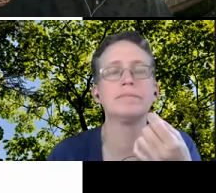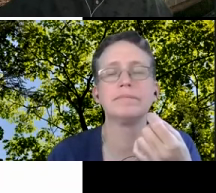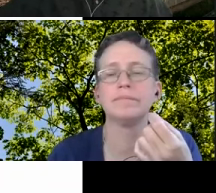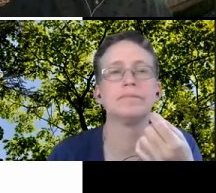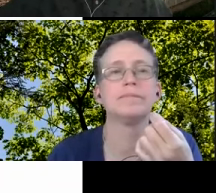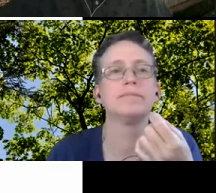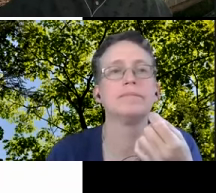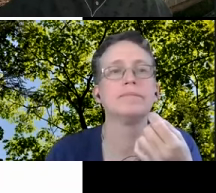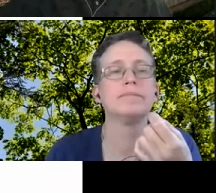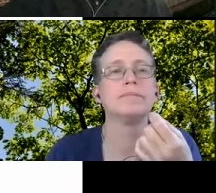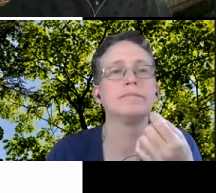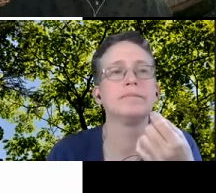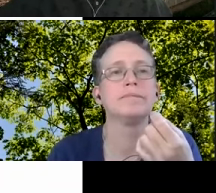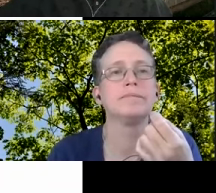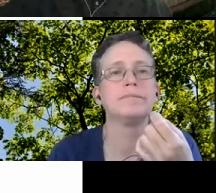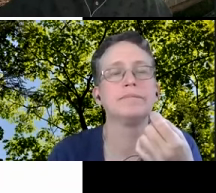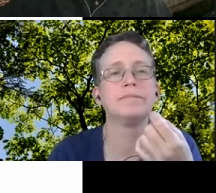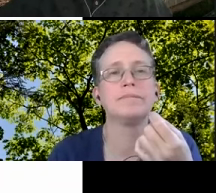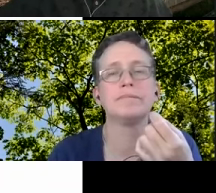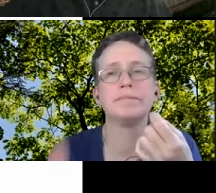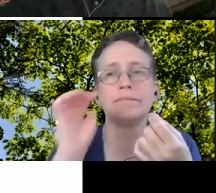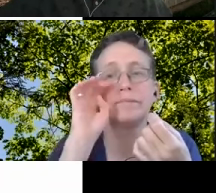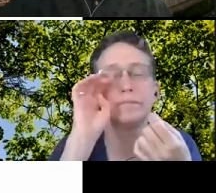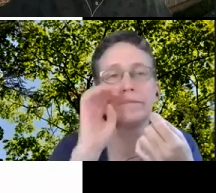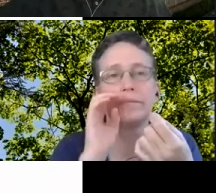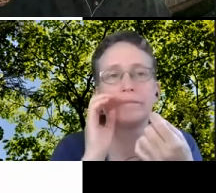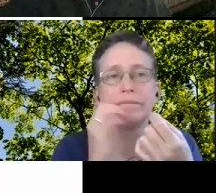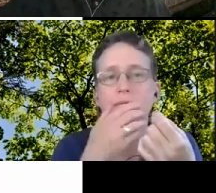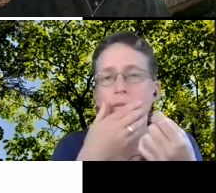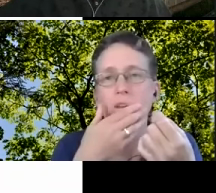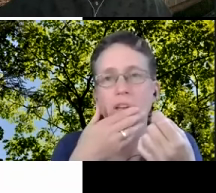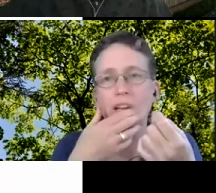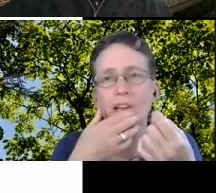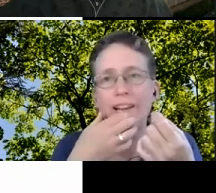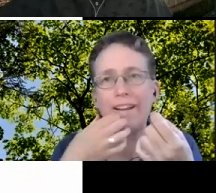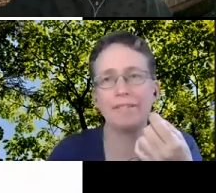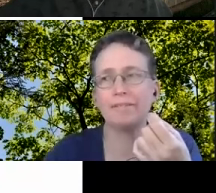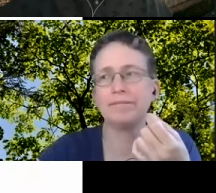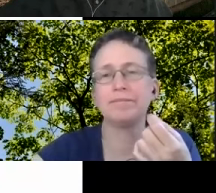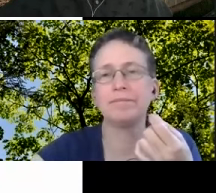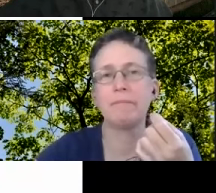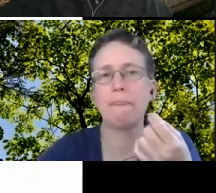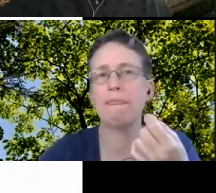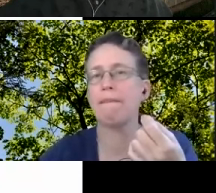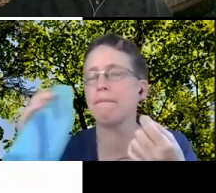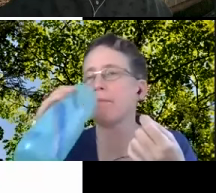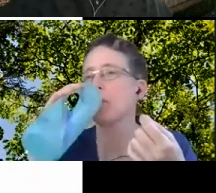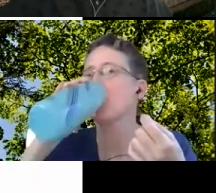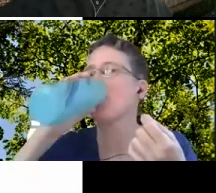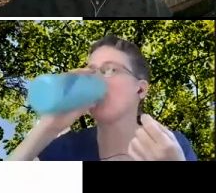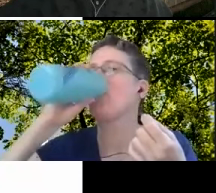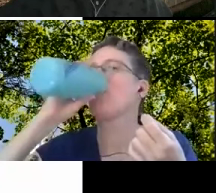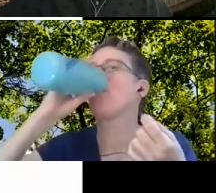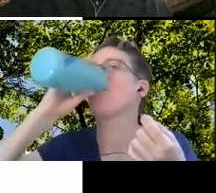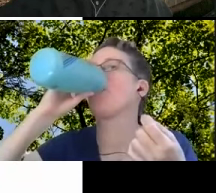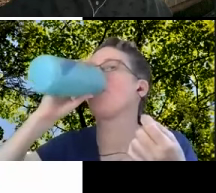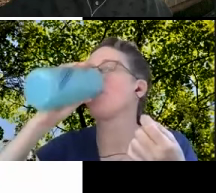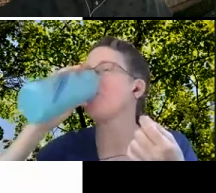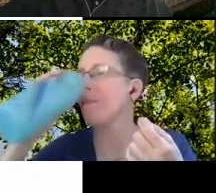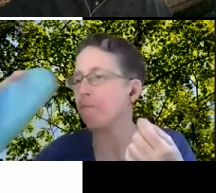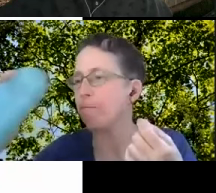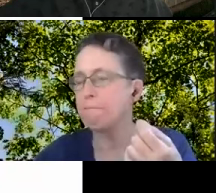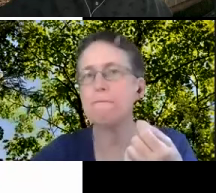Yeah, so I guess things are really evolving in the city. That's really interesting. I think we'll go